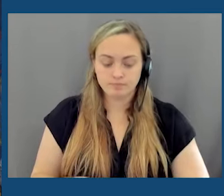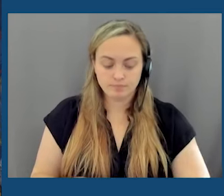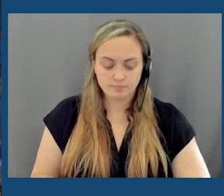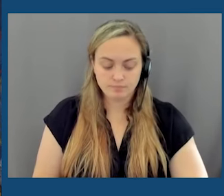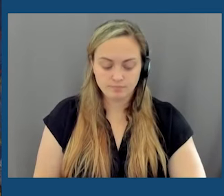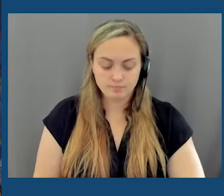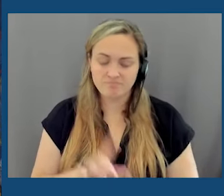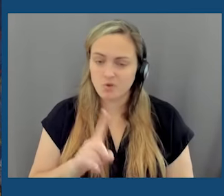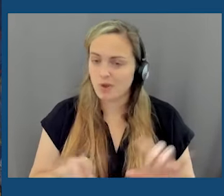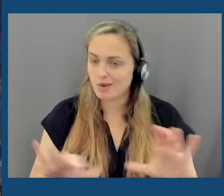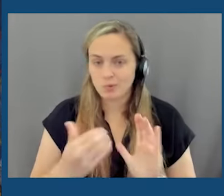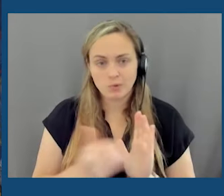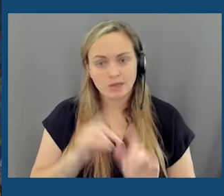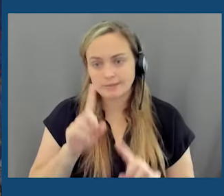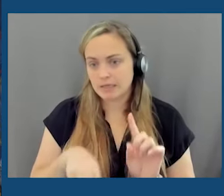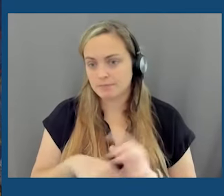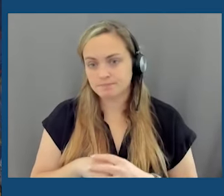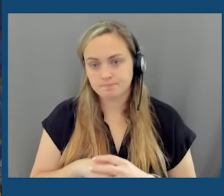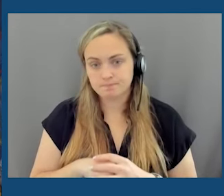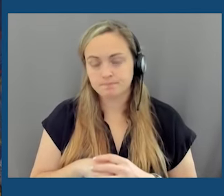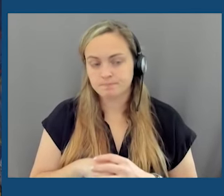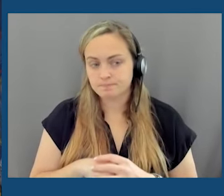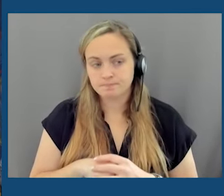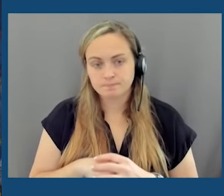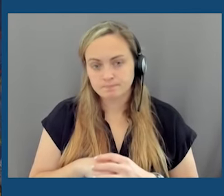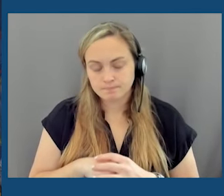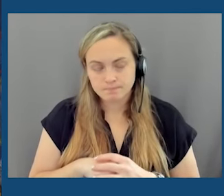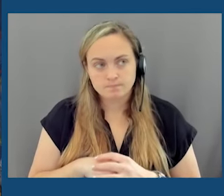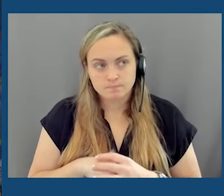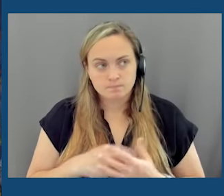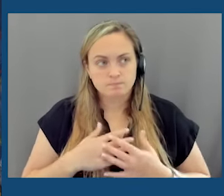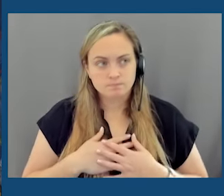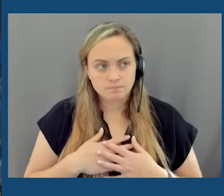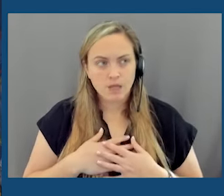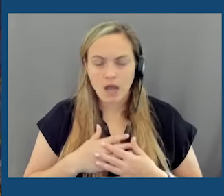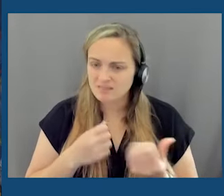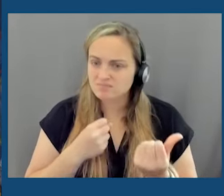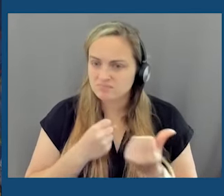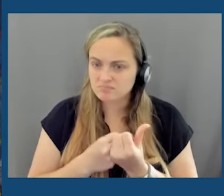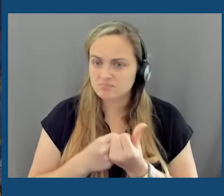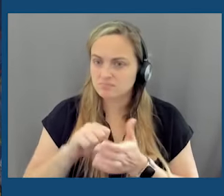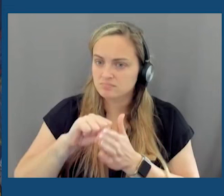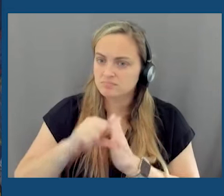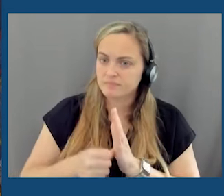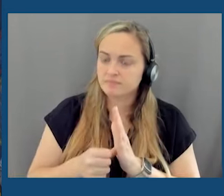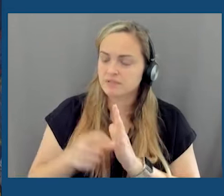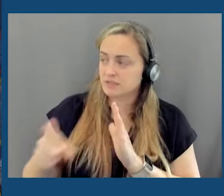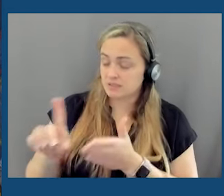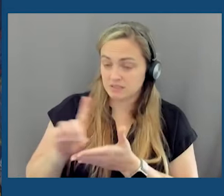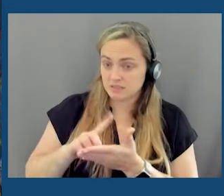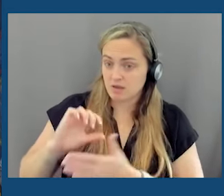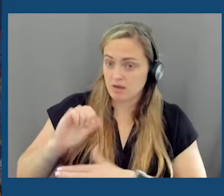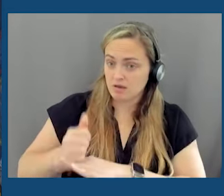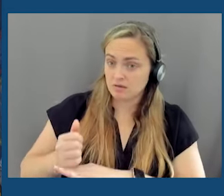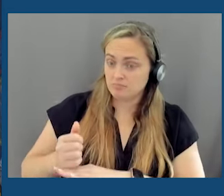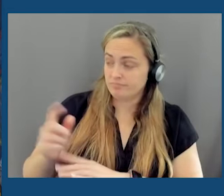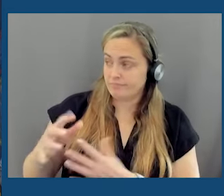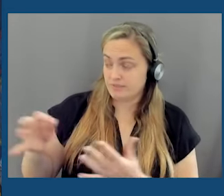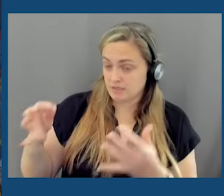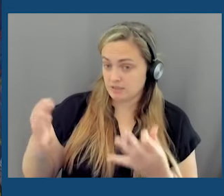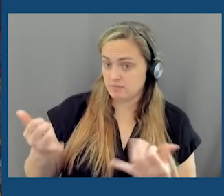do-overs. And I stand with that in this design that has been selected